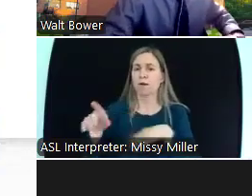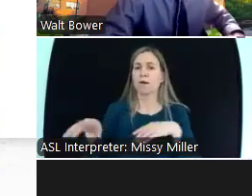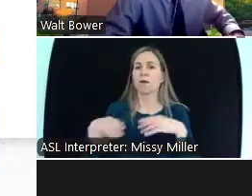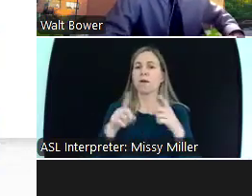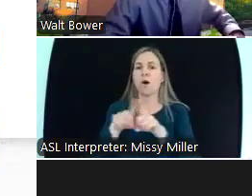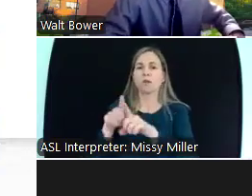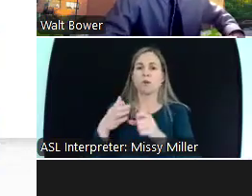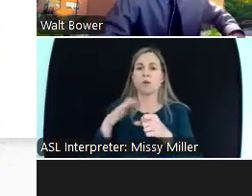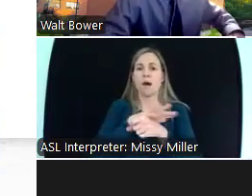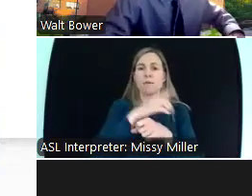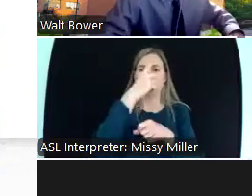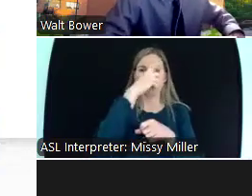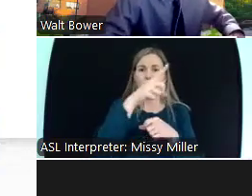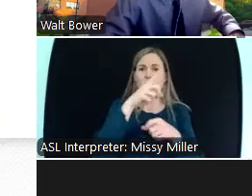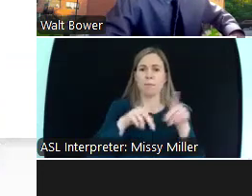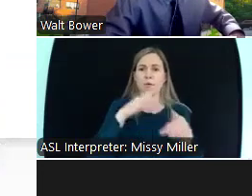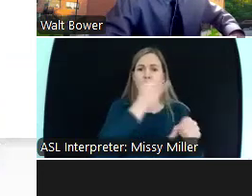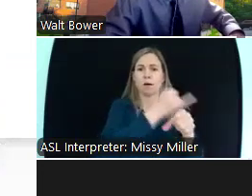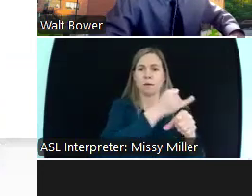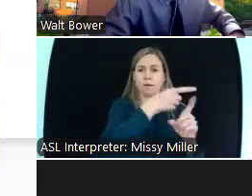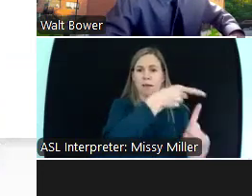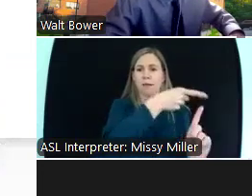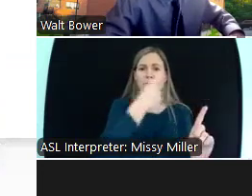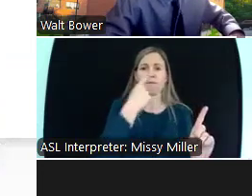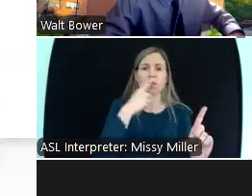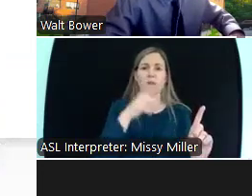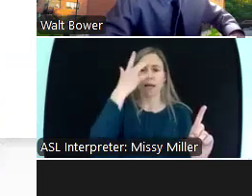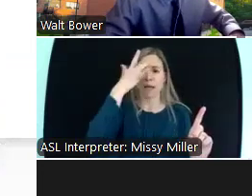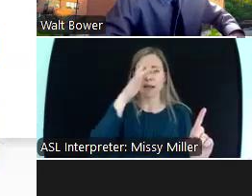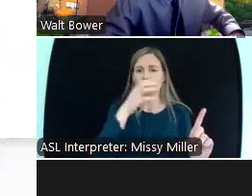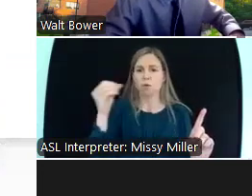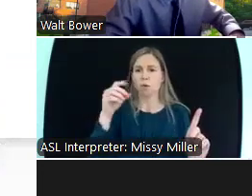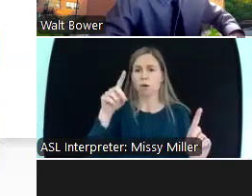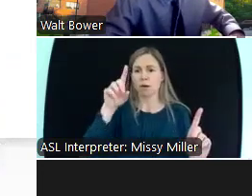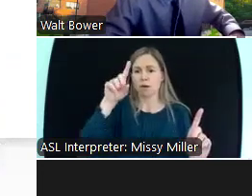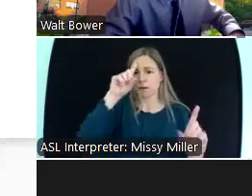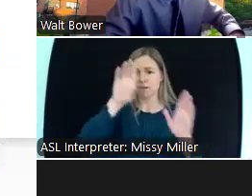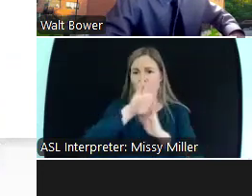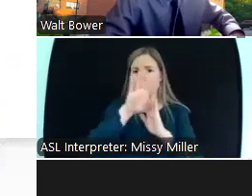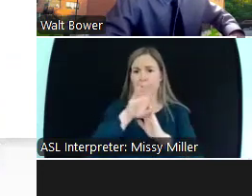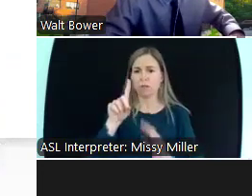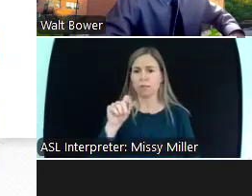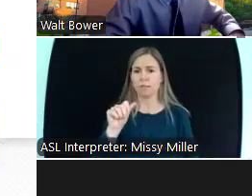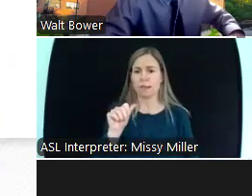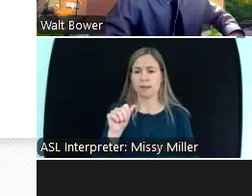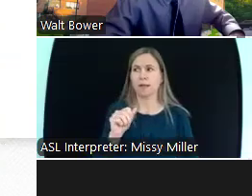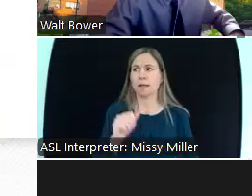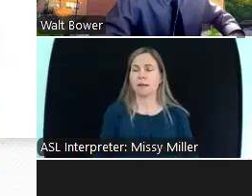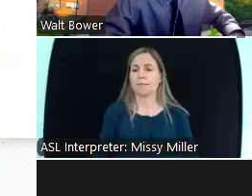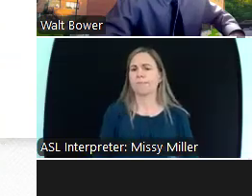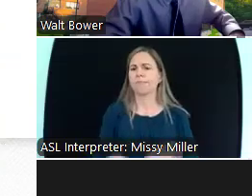developmental or intellectual disability? So we don't cover